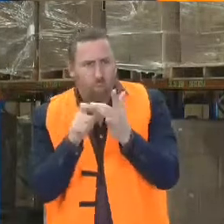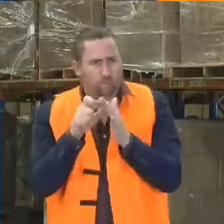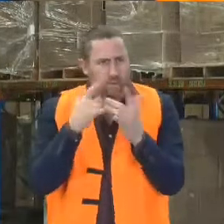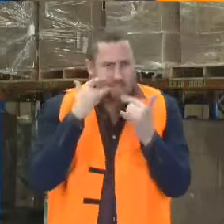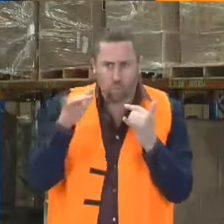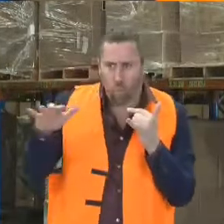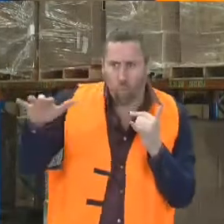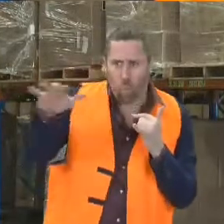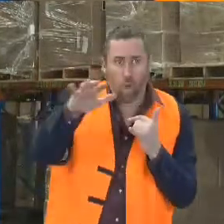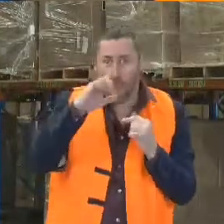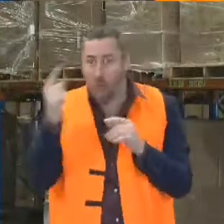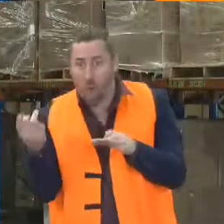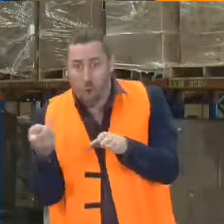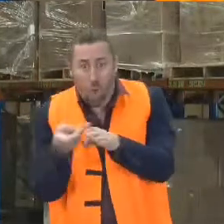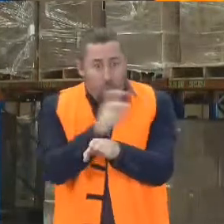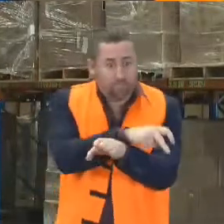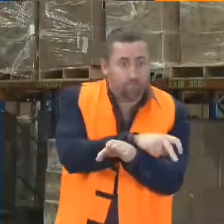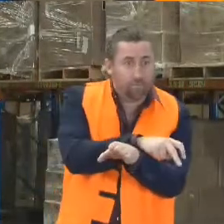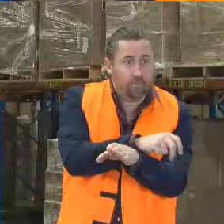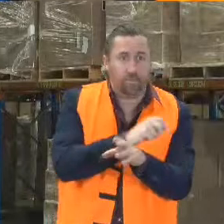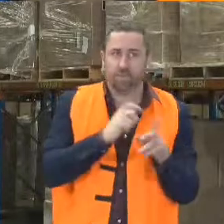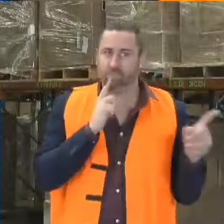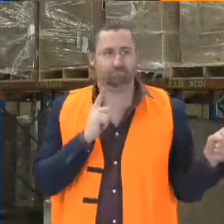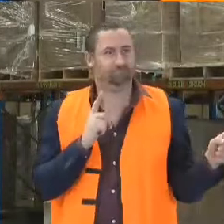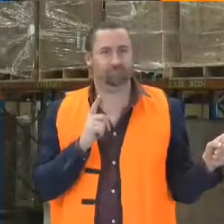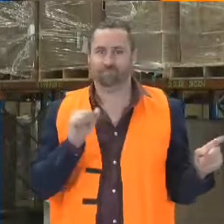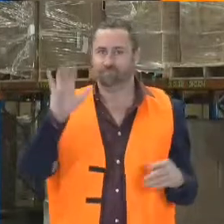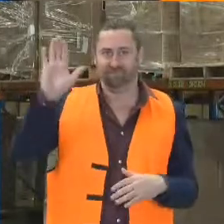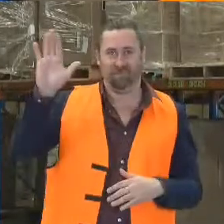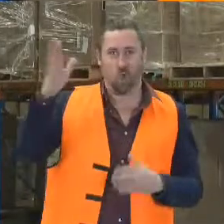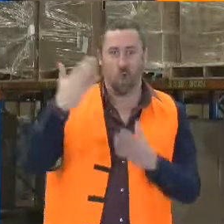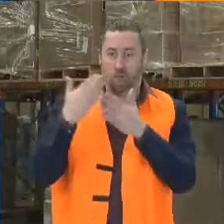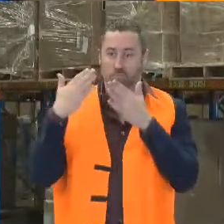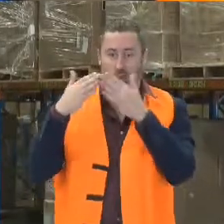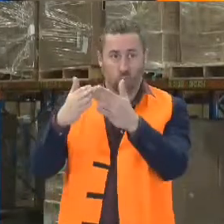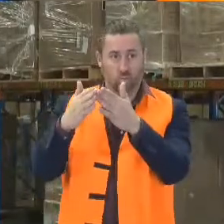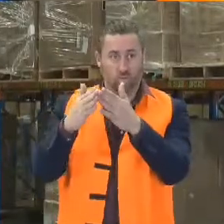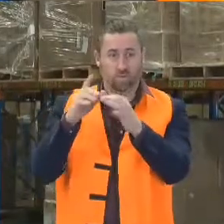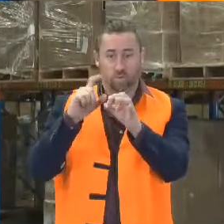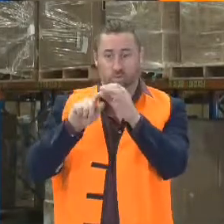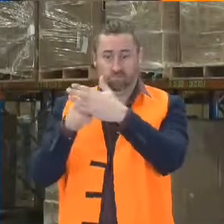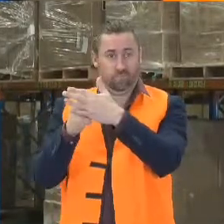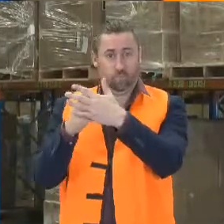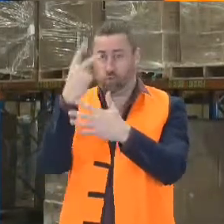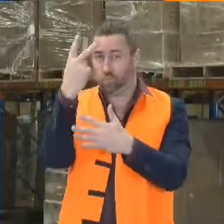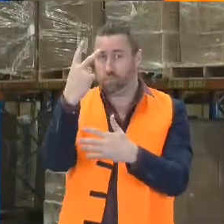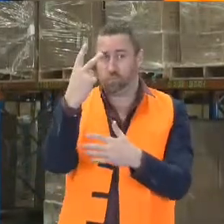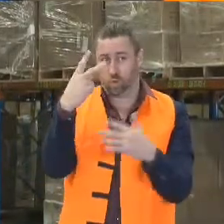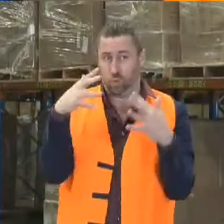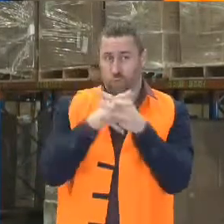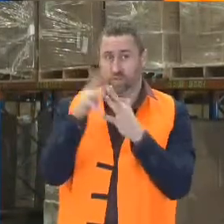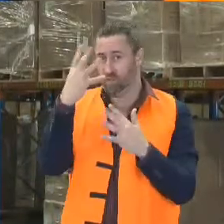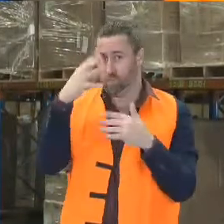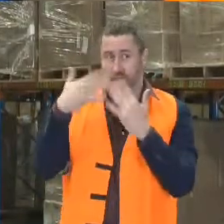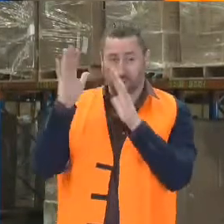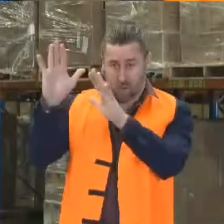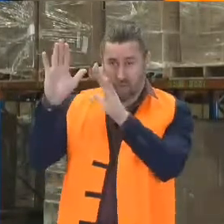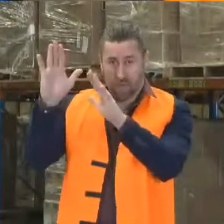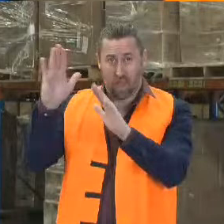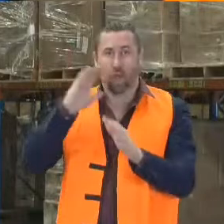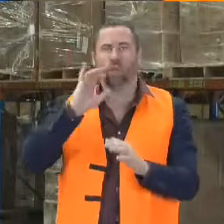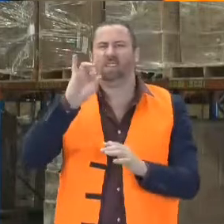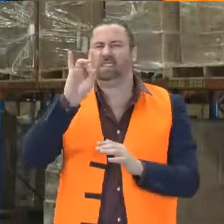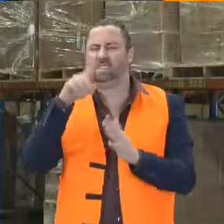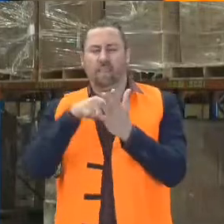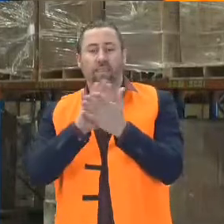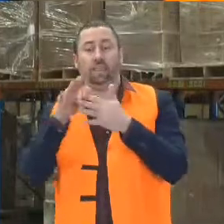Yeah. So they have to remain in quarantine on the carrier until they've been there for 14 days, and they'll get tested again at day